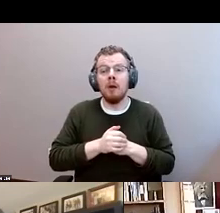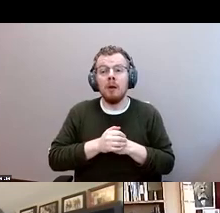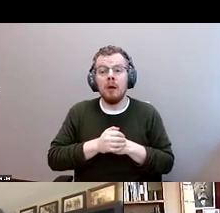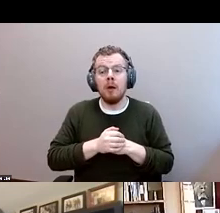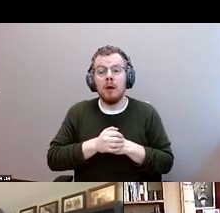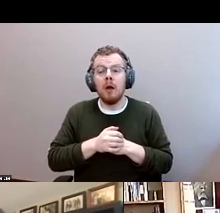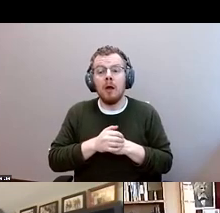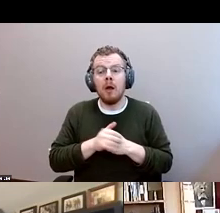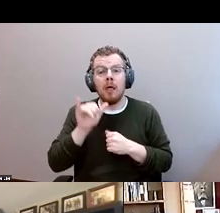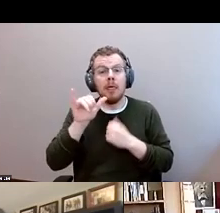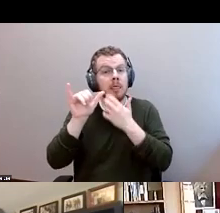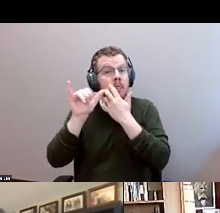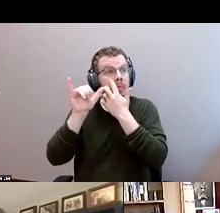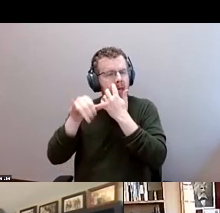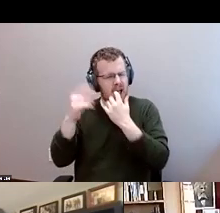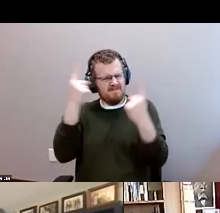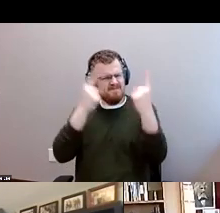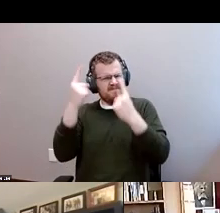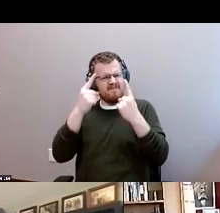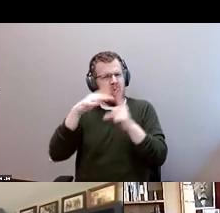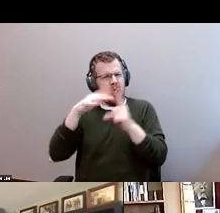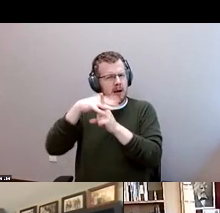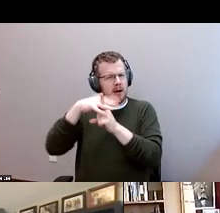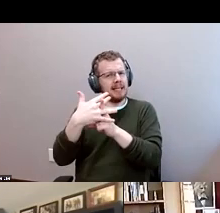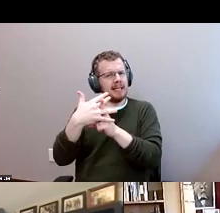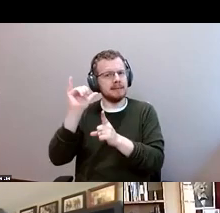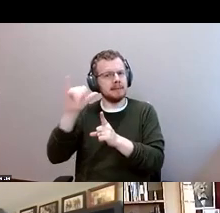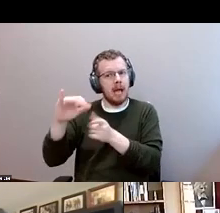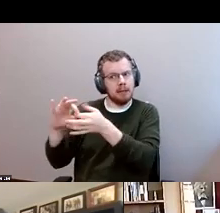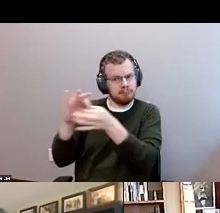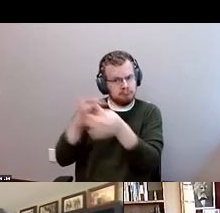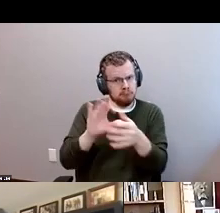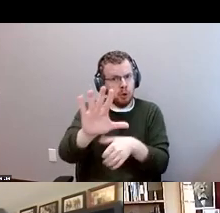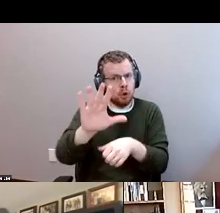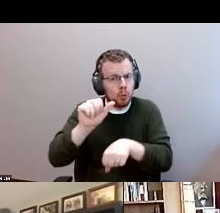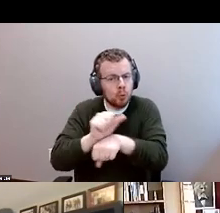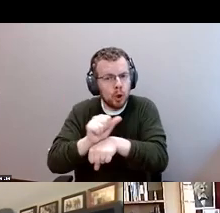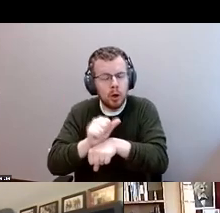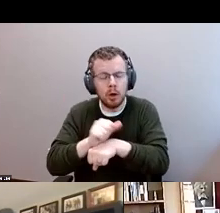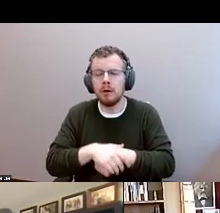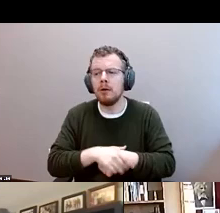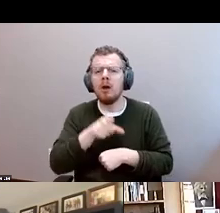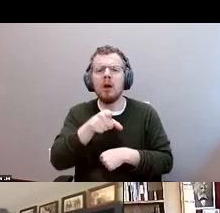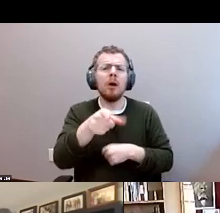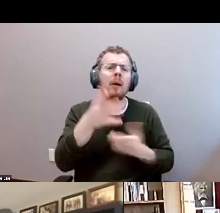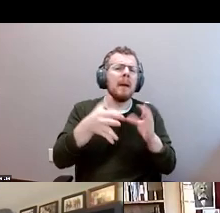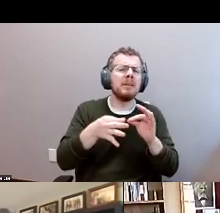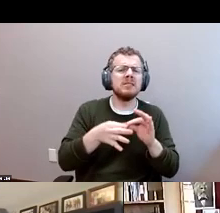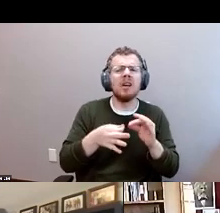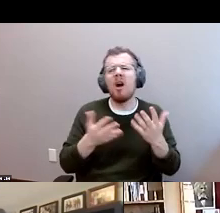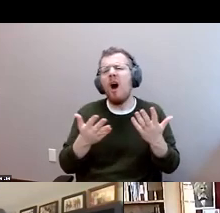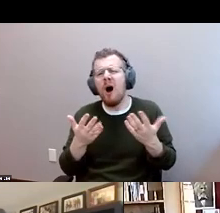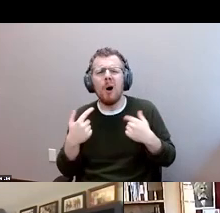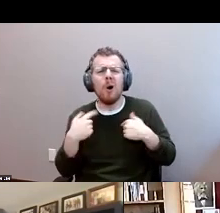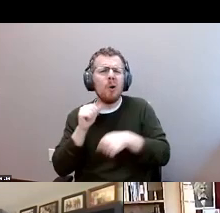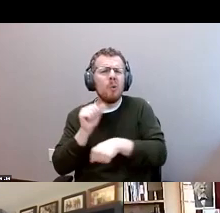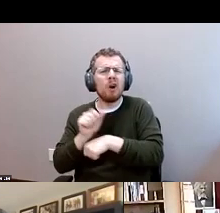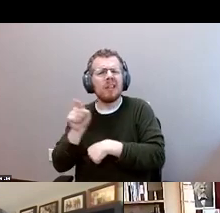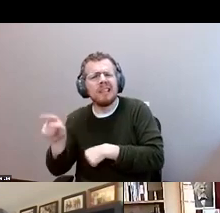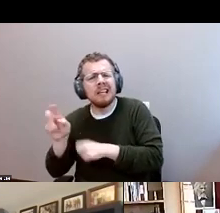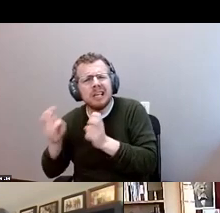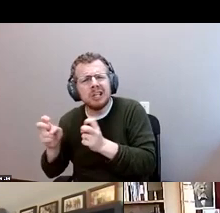that larger context matters to the work you do. And so you can say, well, I work on this issue in this community,